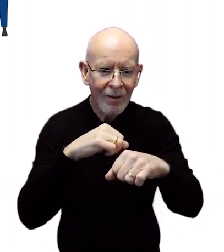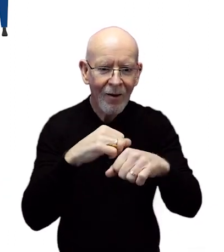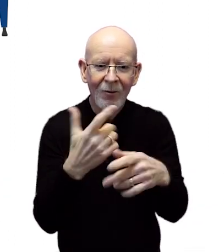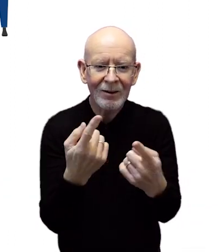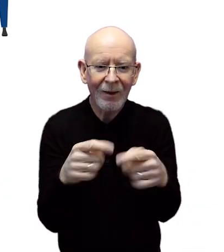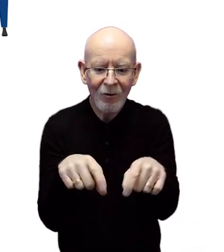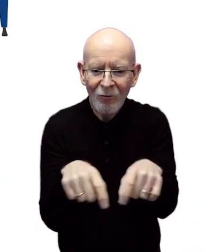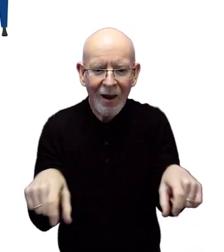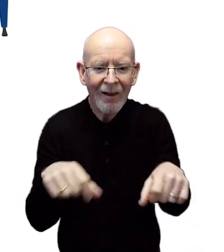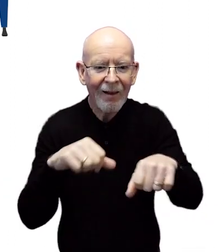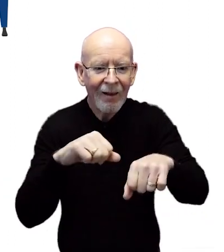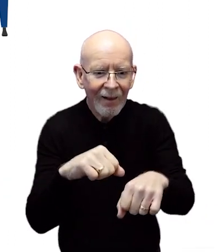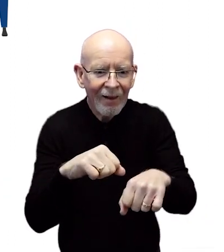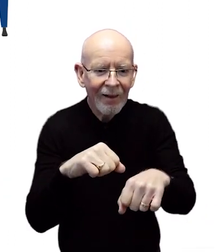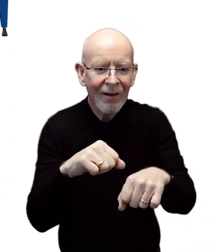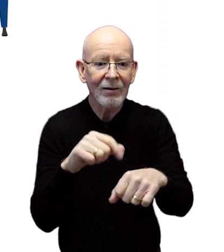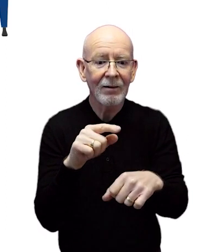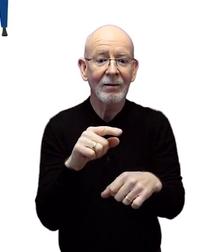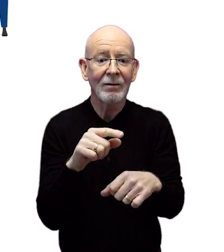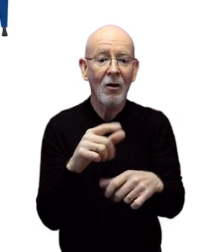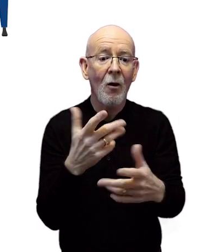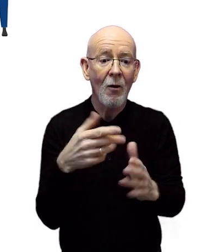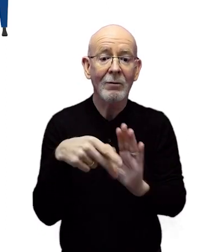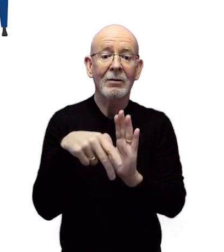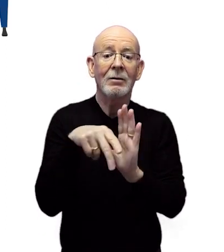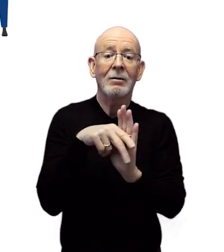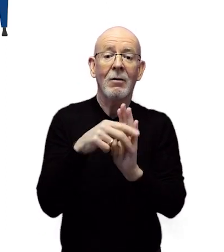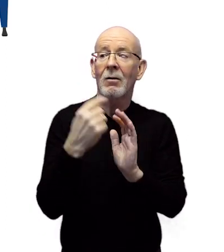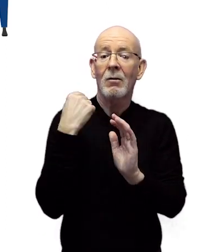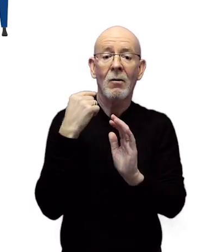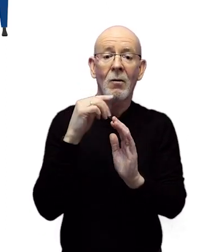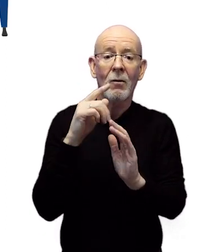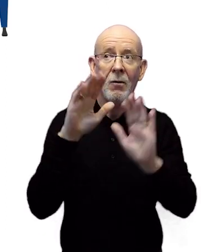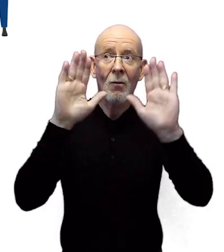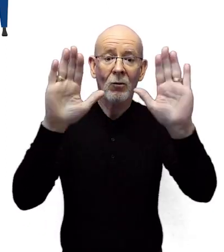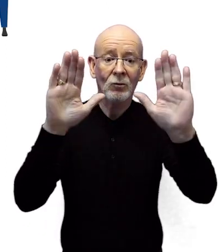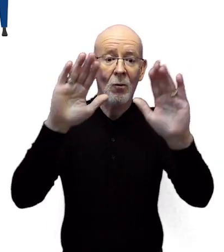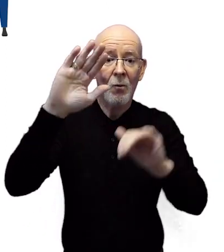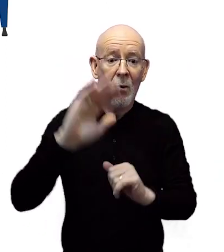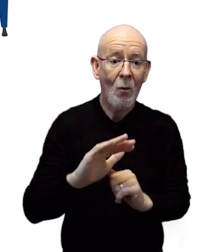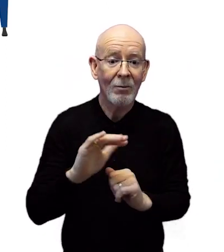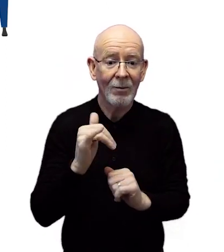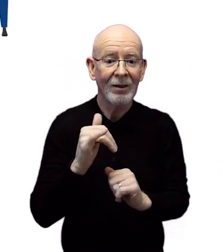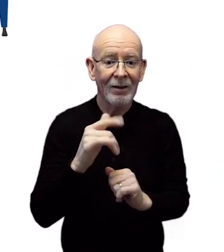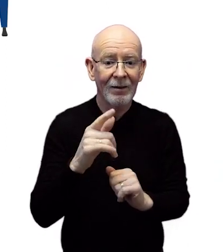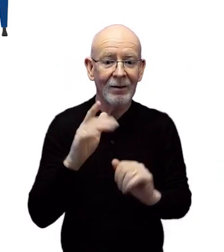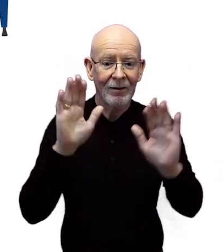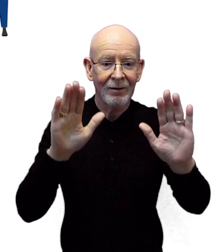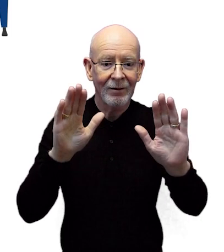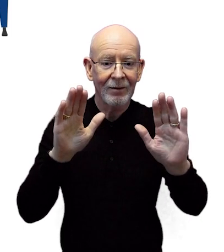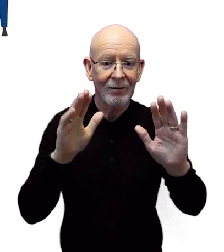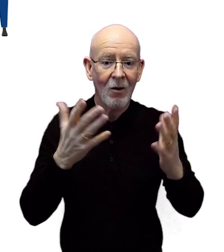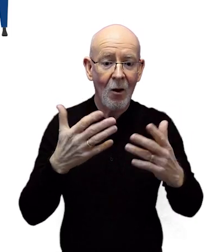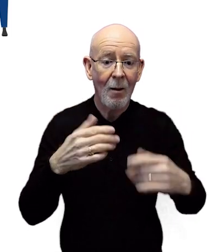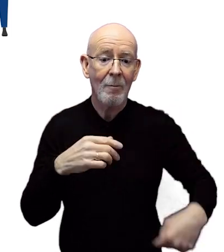kitchen work surface. Leaning against a wall, either facing towards or away from it. Place your arms on your